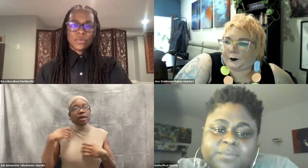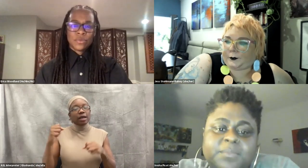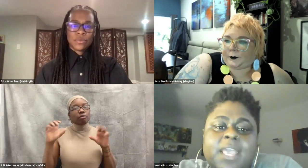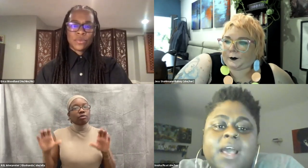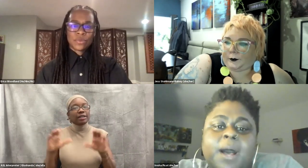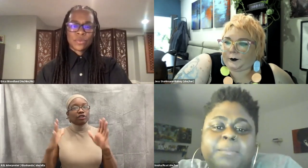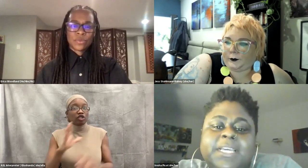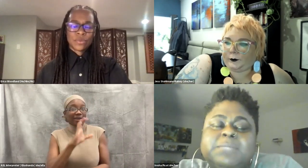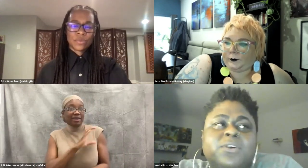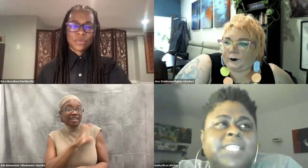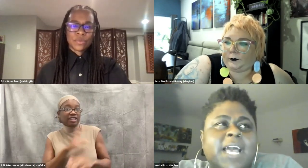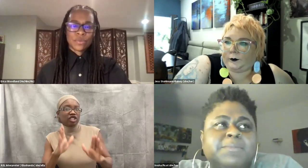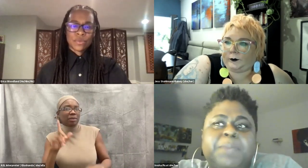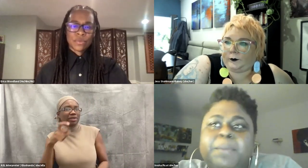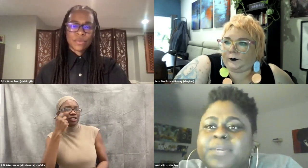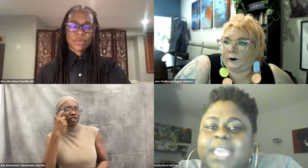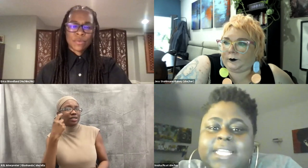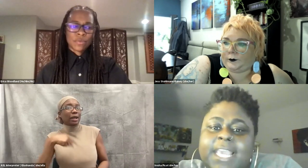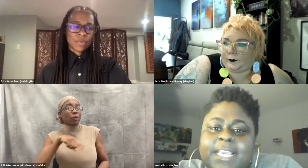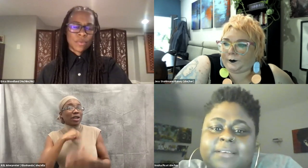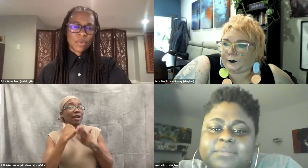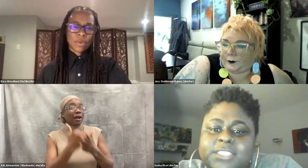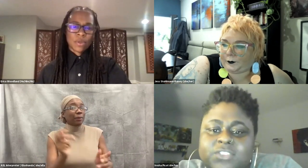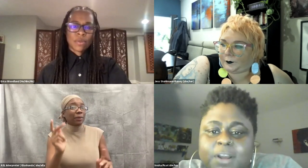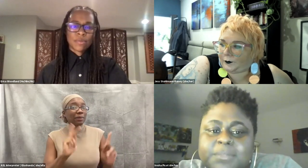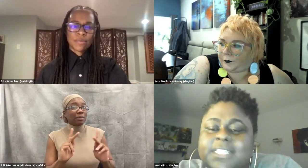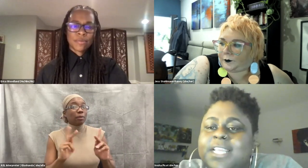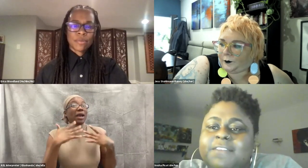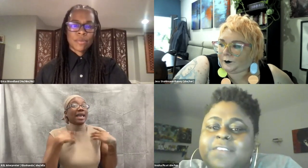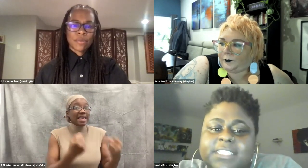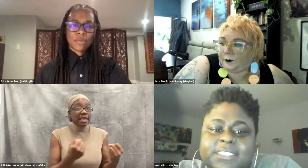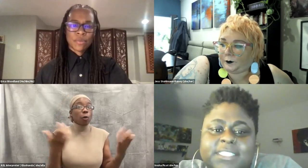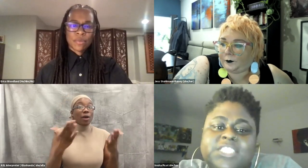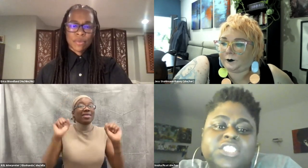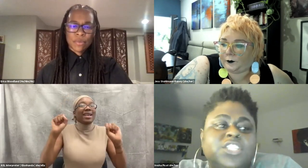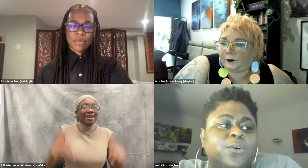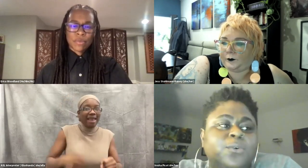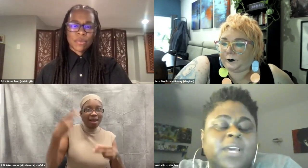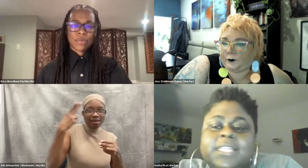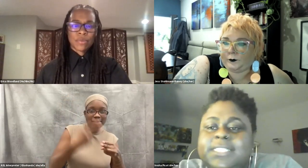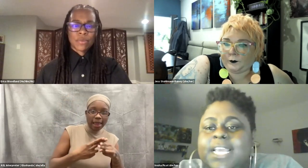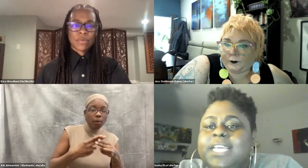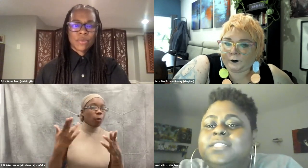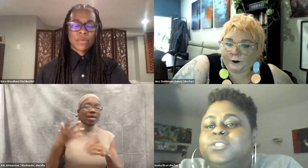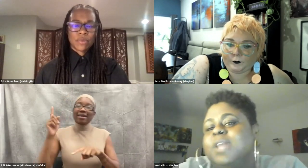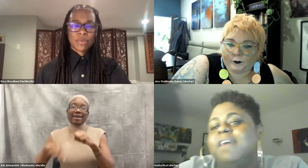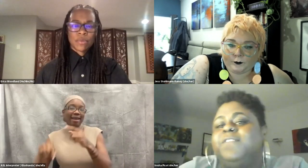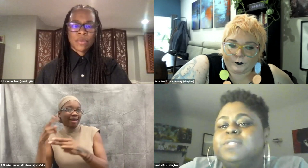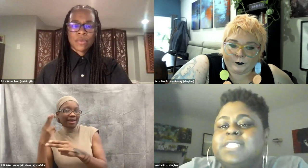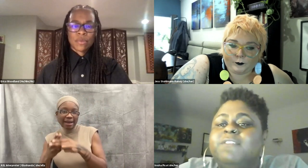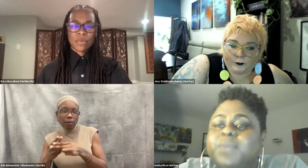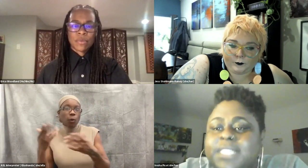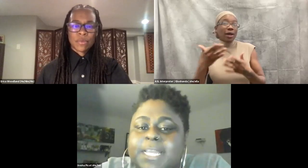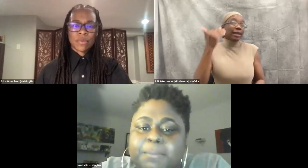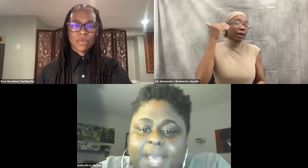unknown. Um, because most times people can't name the traumas that they are feeling. They just know that they do not